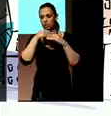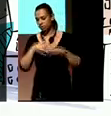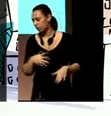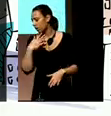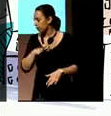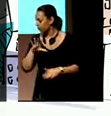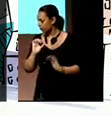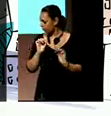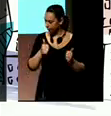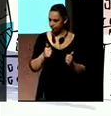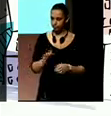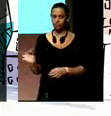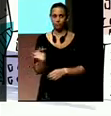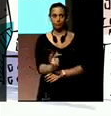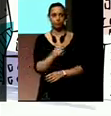Please, Fionnuala.